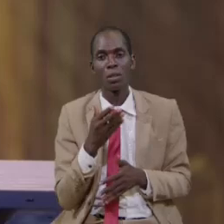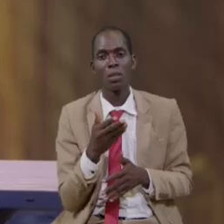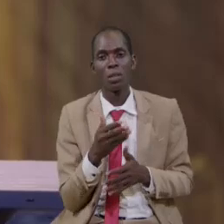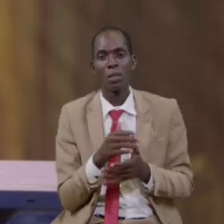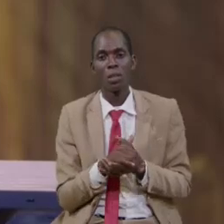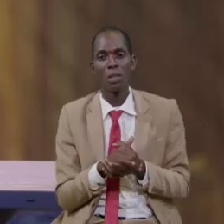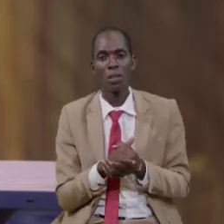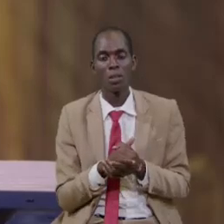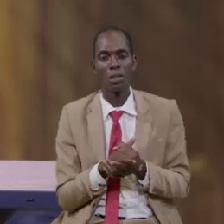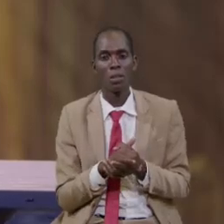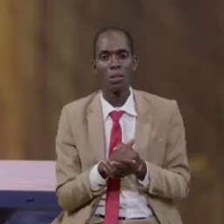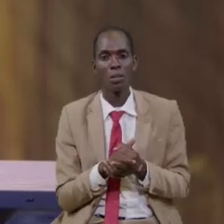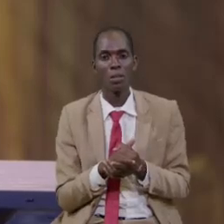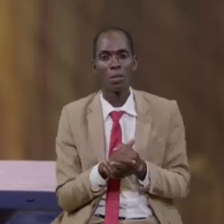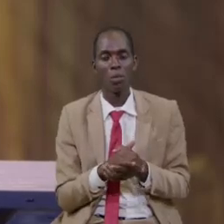your flag.